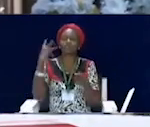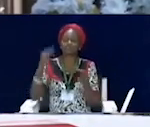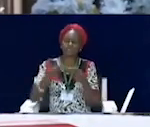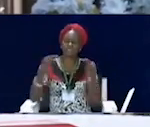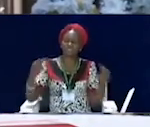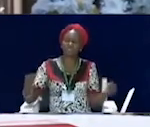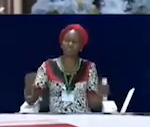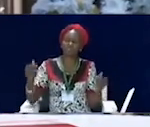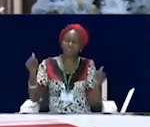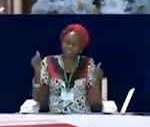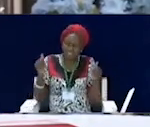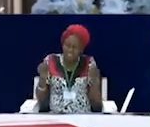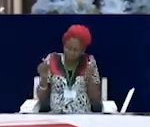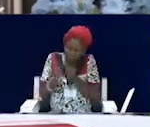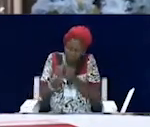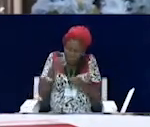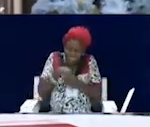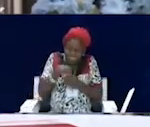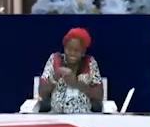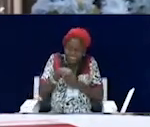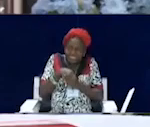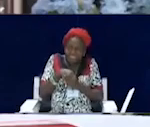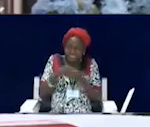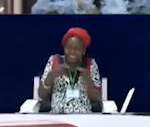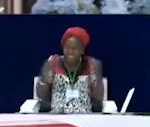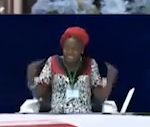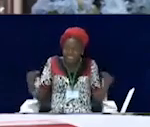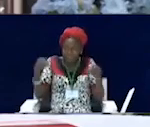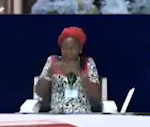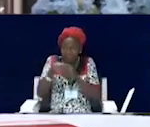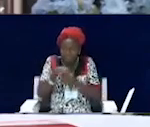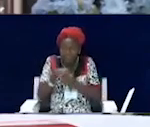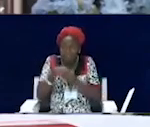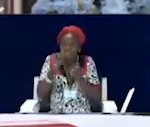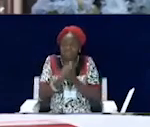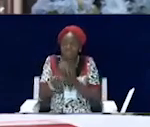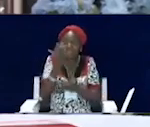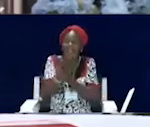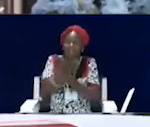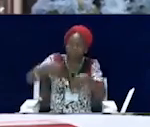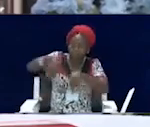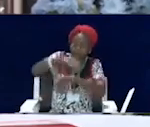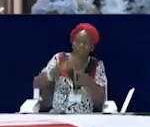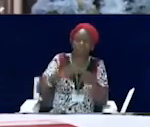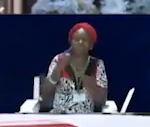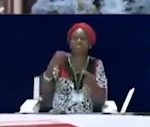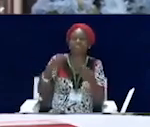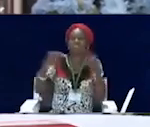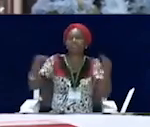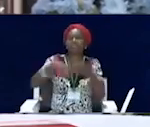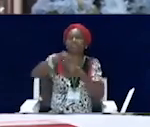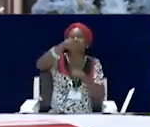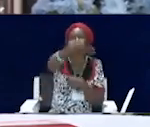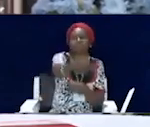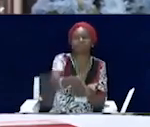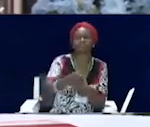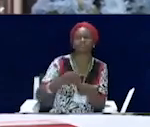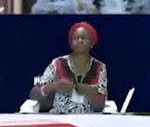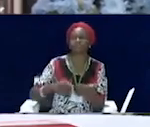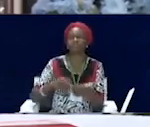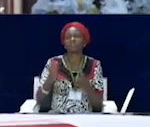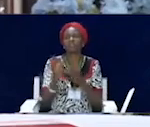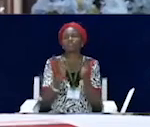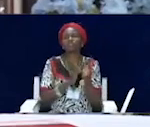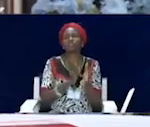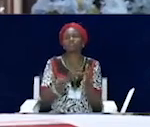enemy within that handed him over to the enemies without. You know, Jesus